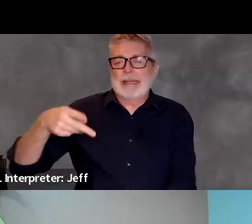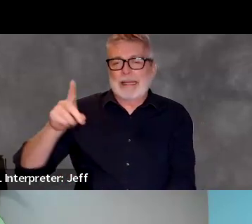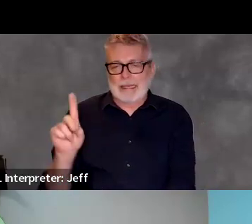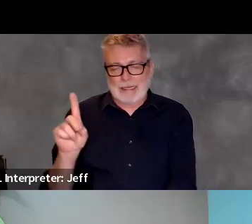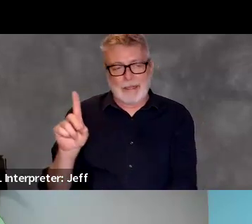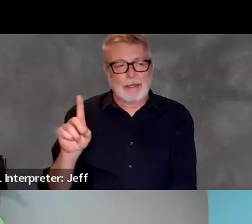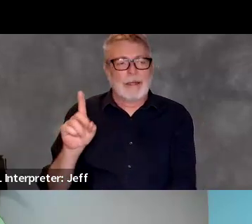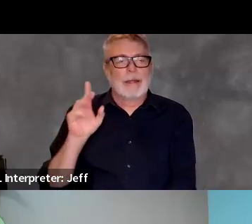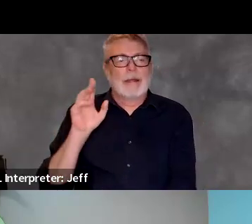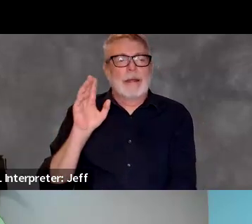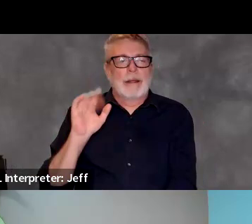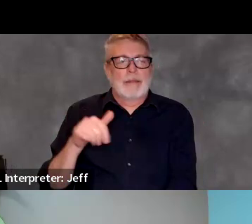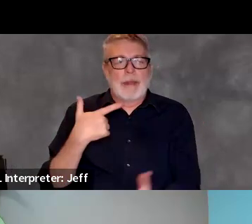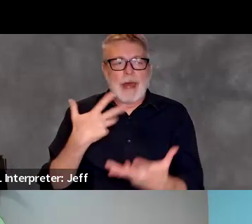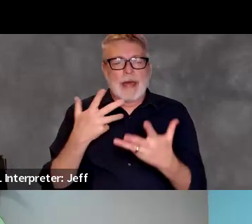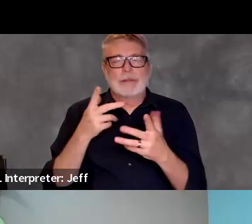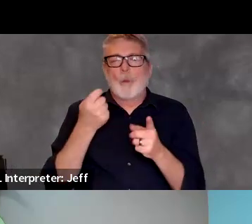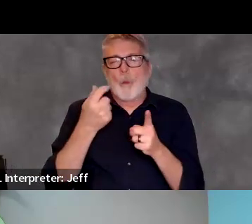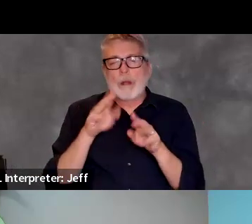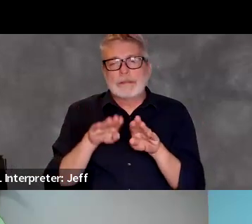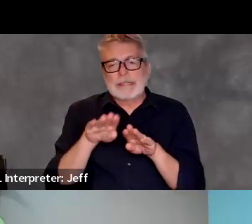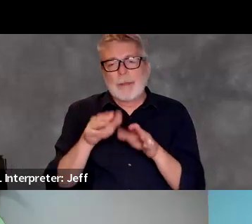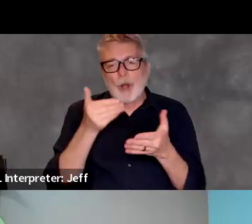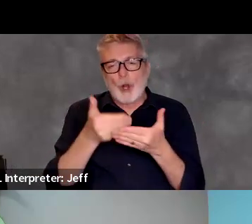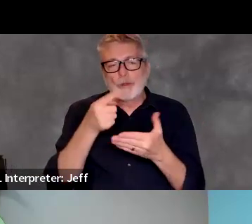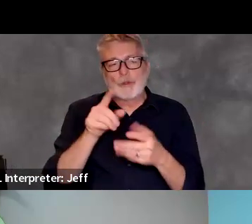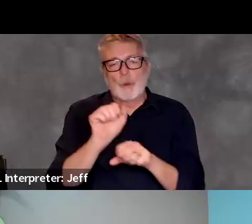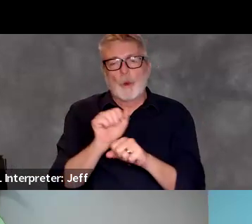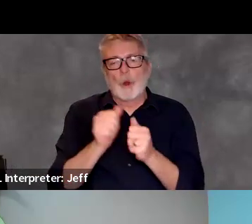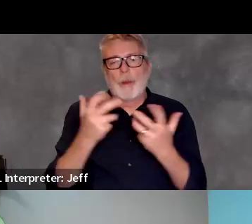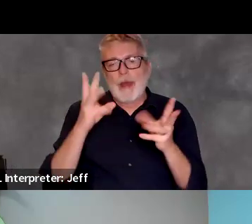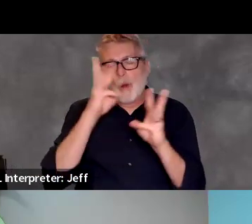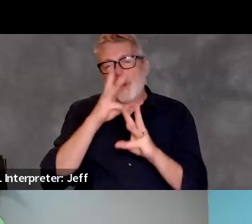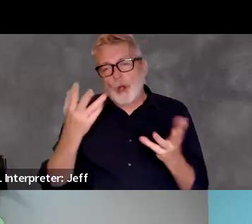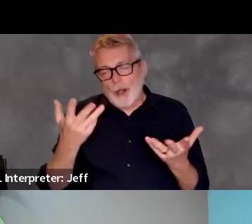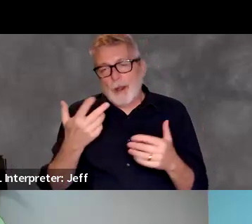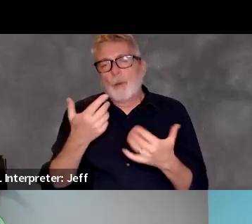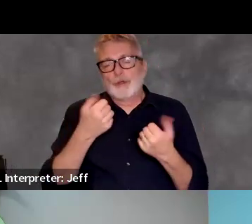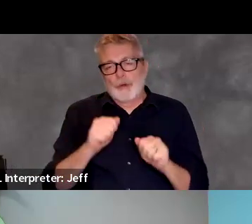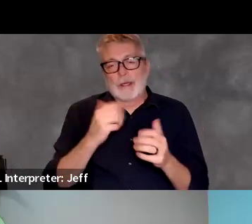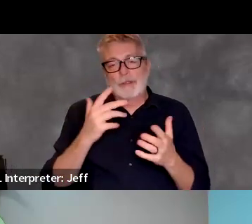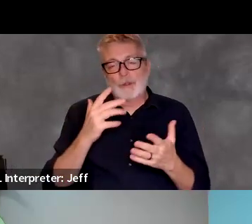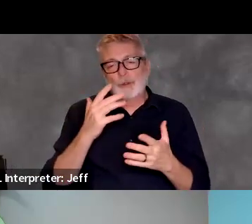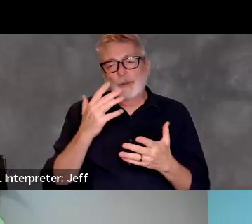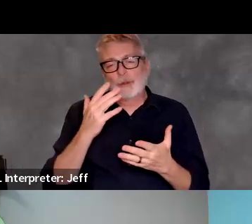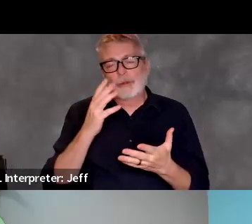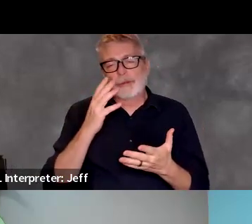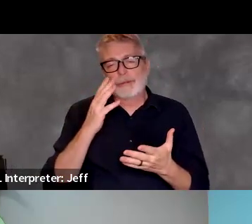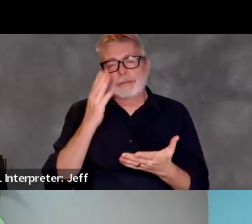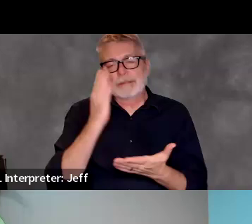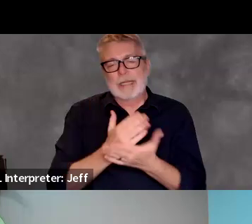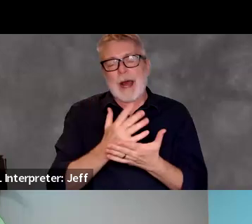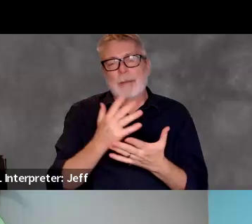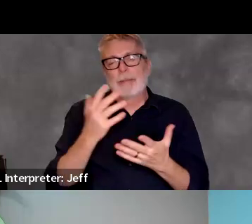in what the Work Without Worry bill was trying to accomplish, which was to eliminate income